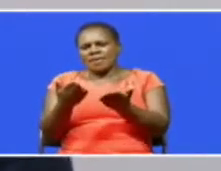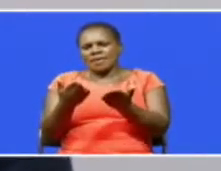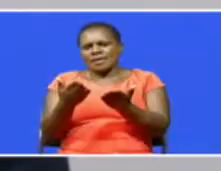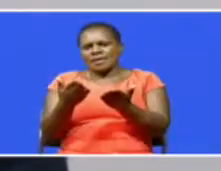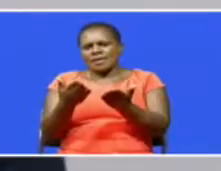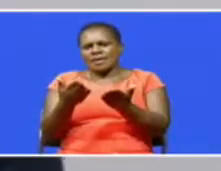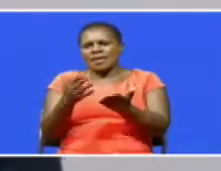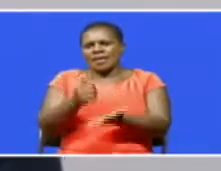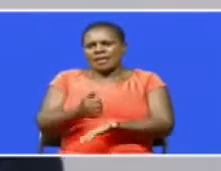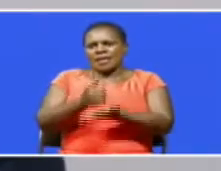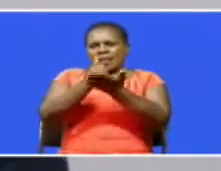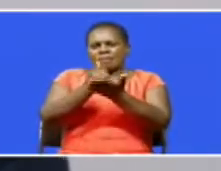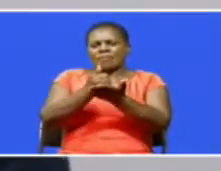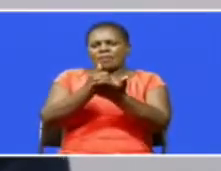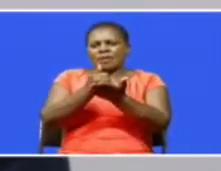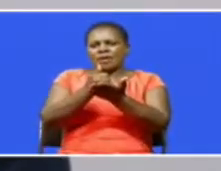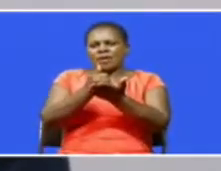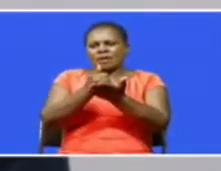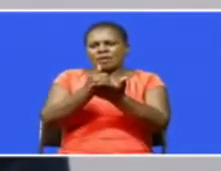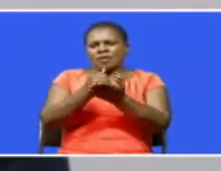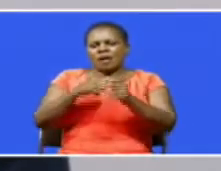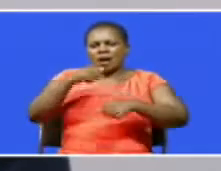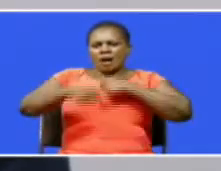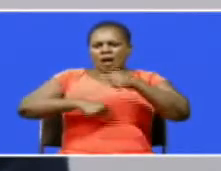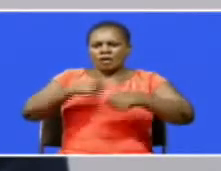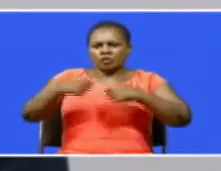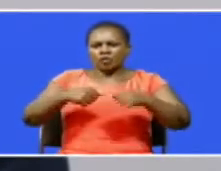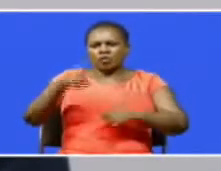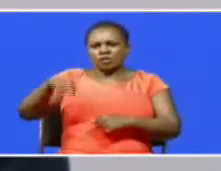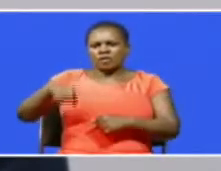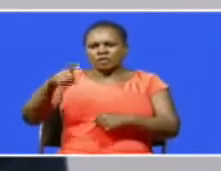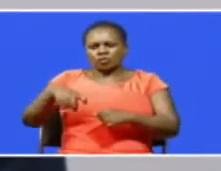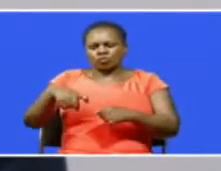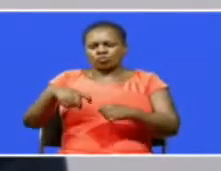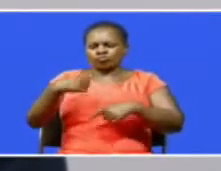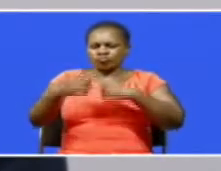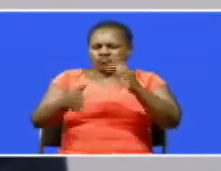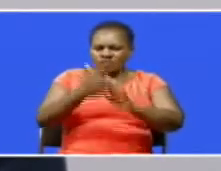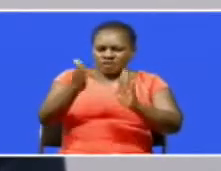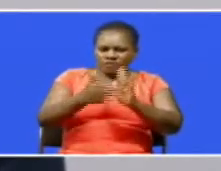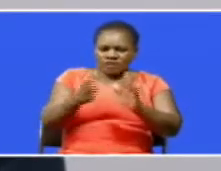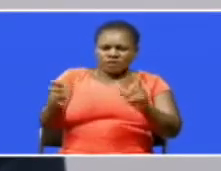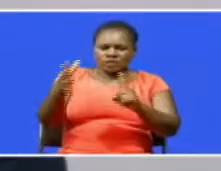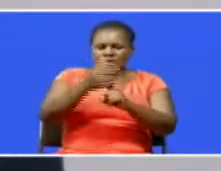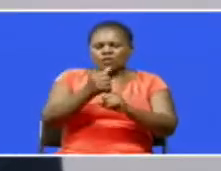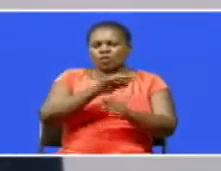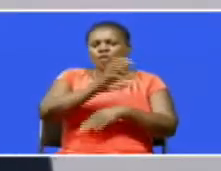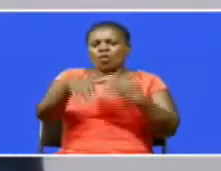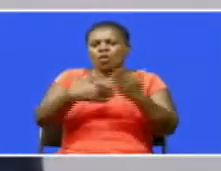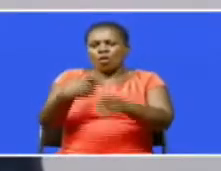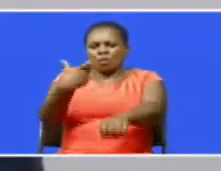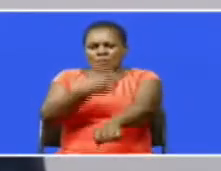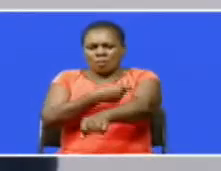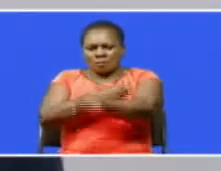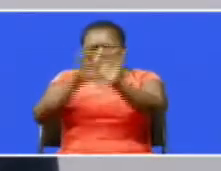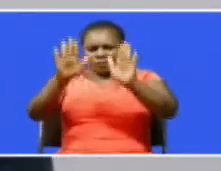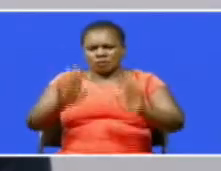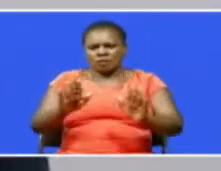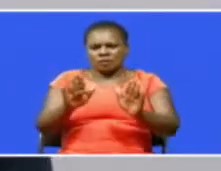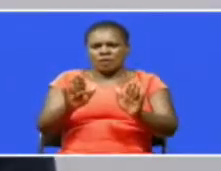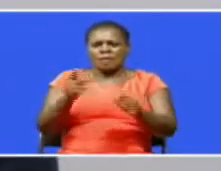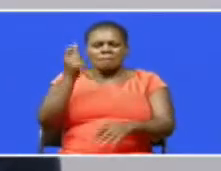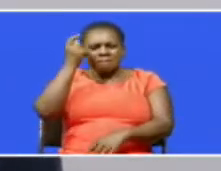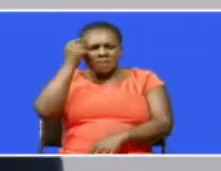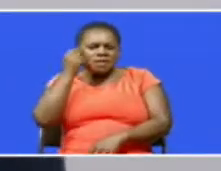be a helpful factor in driving action there. But, we need to catch up on all those key vaccines, even things like the